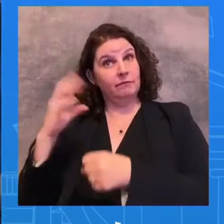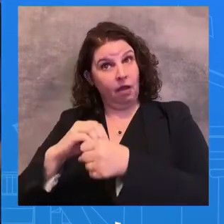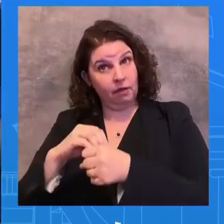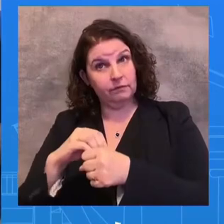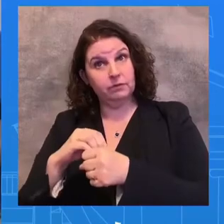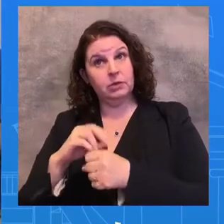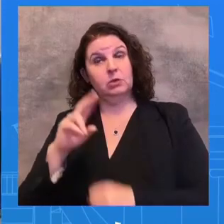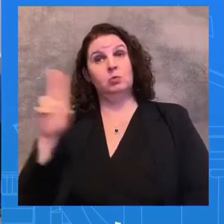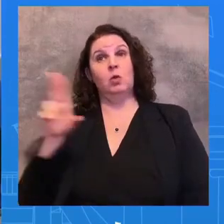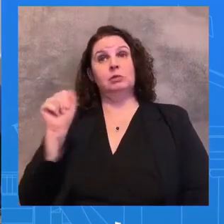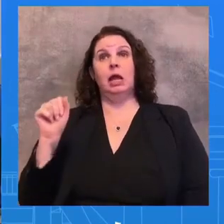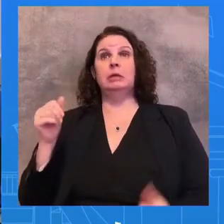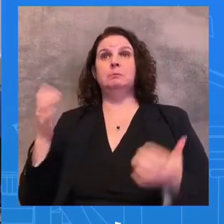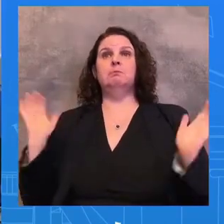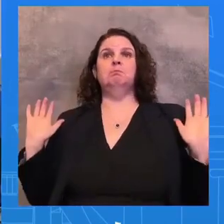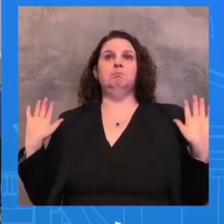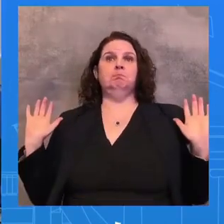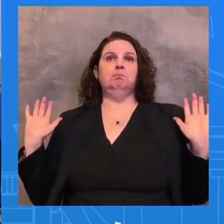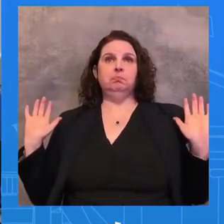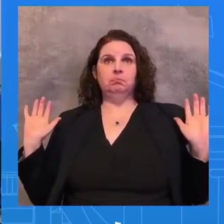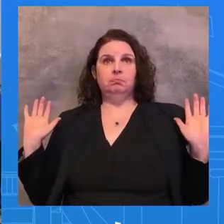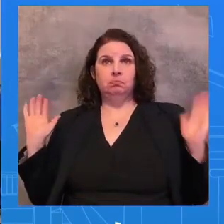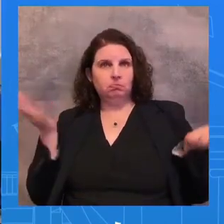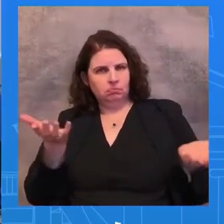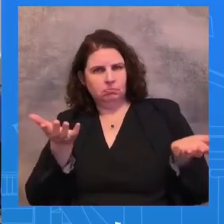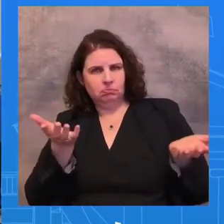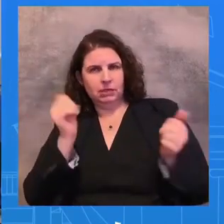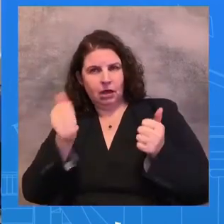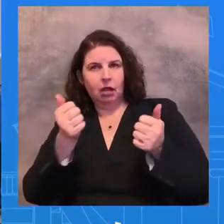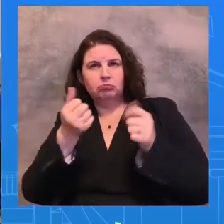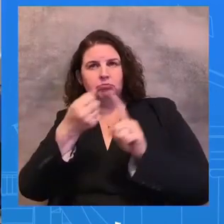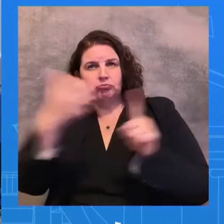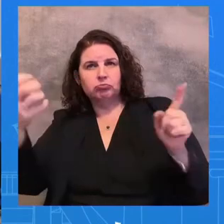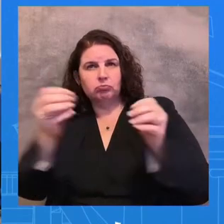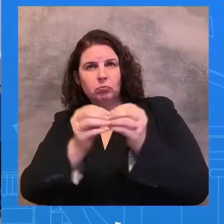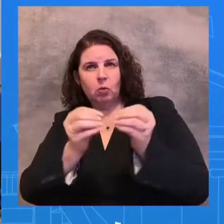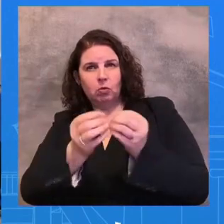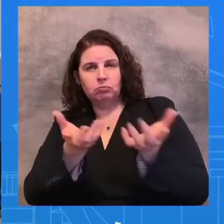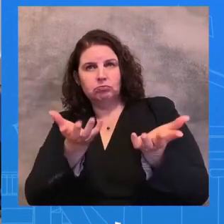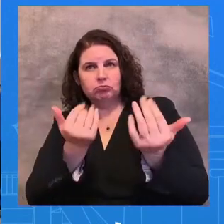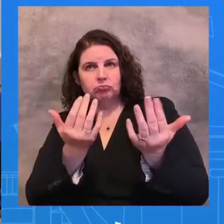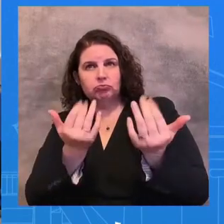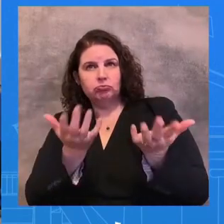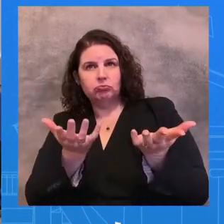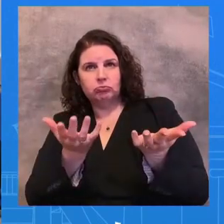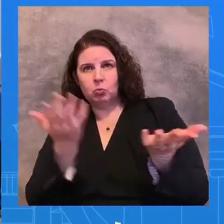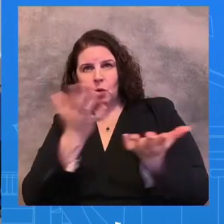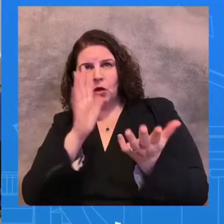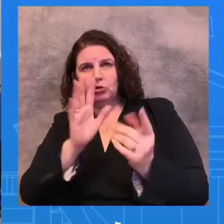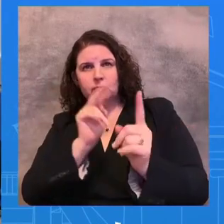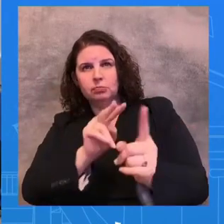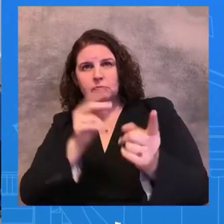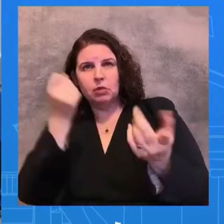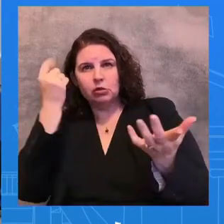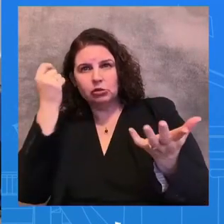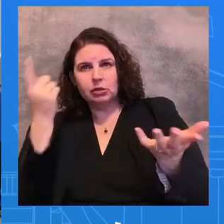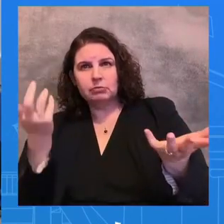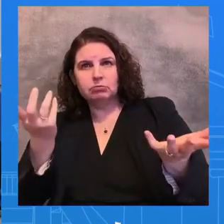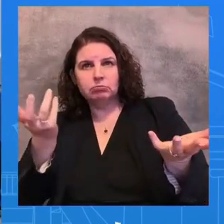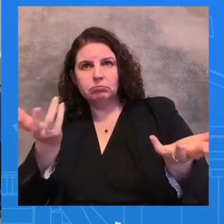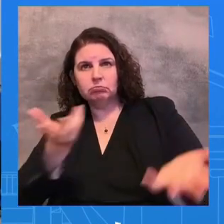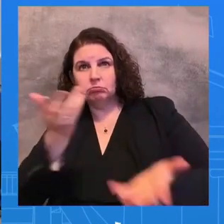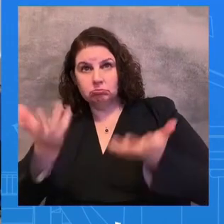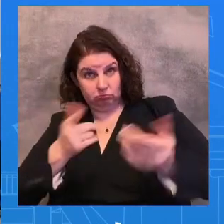better understanding of if there are concerns that the U.S. is facing, or you've been satisfied with the way Iran has sort of